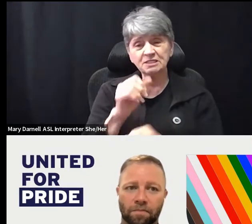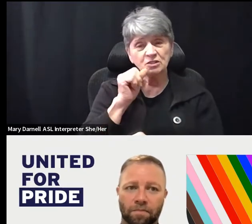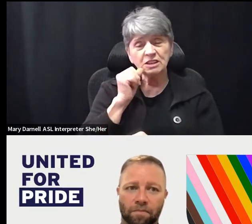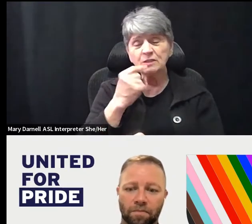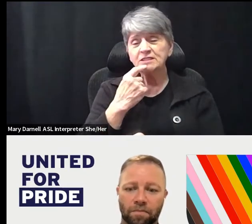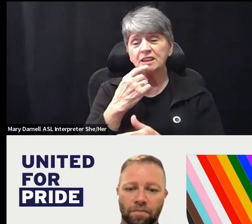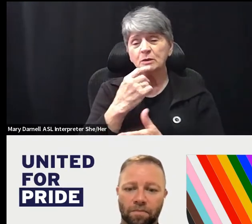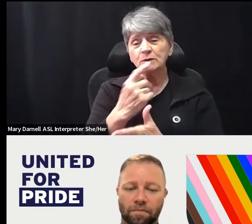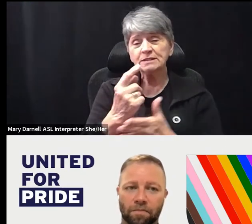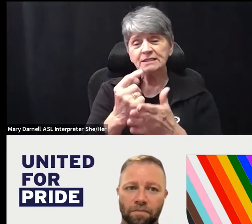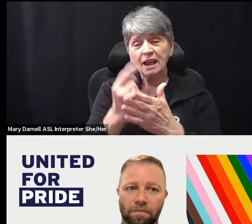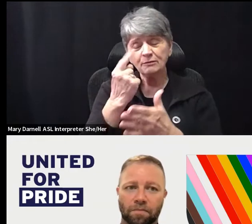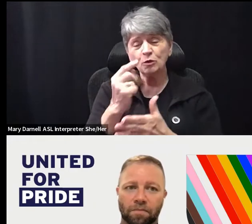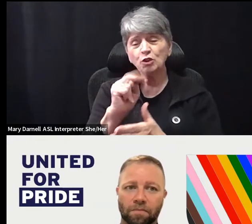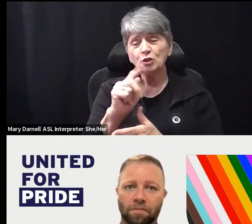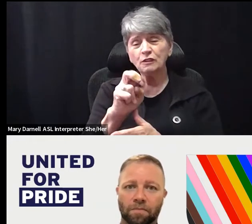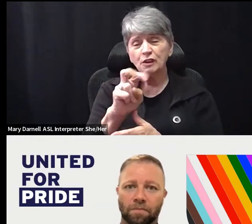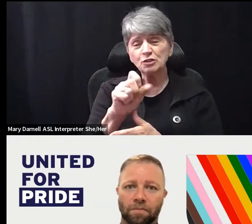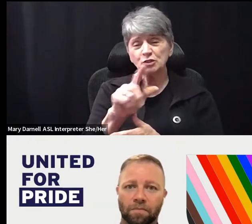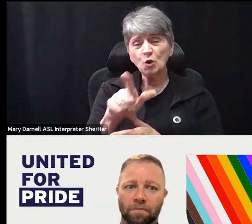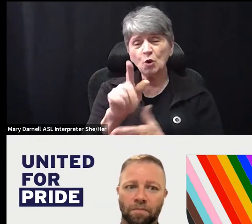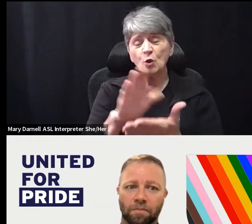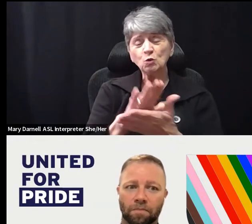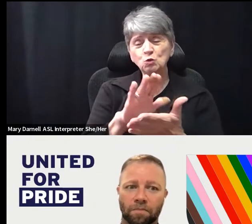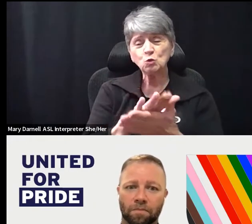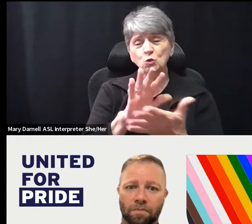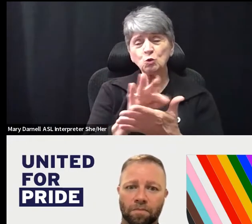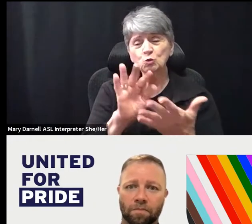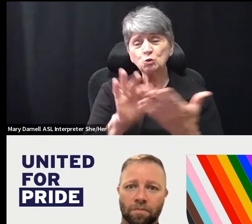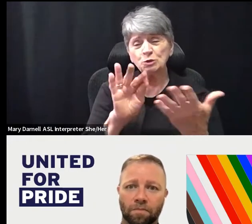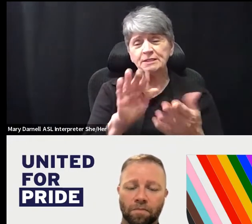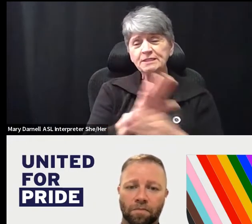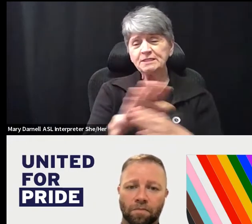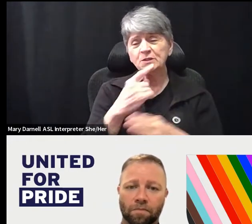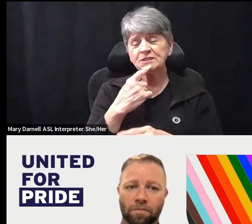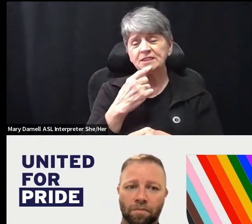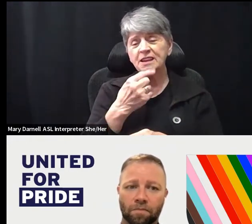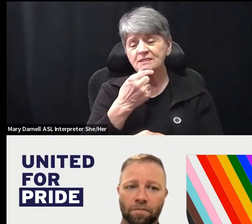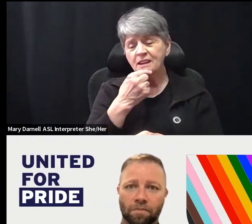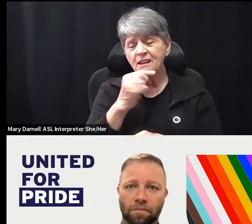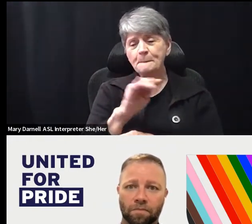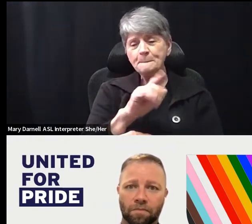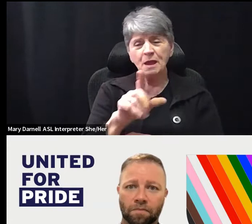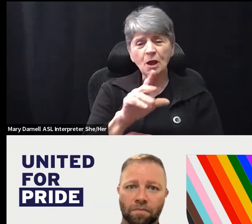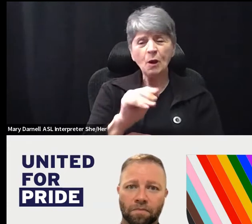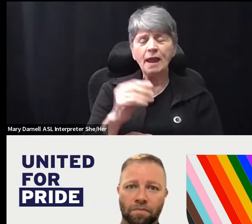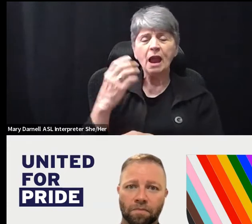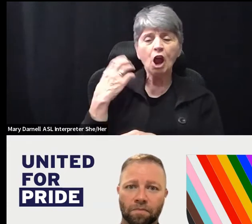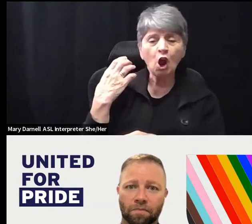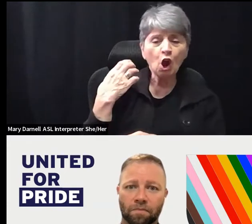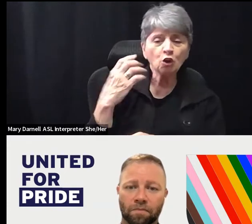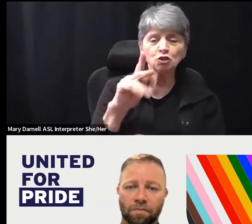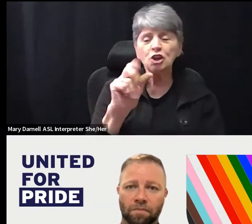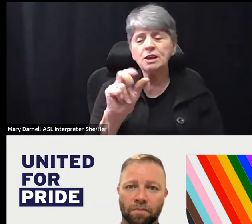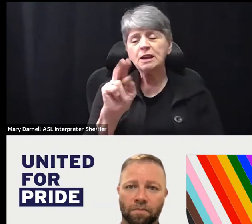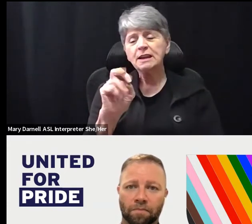choice. Anti-mask advocates, those pushing the Don't Say Gay bills, and those supporting Coach Kennedy in the case we argued in April are